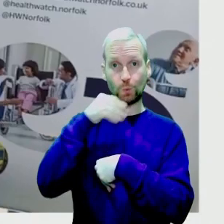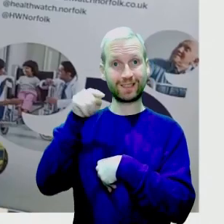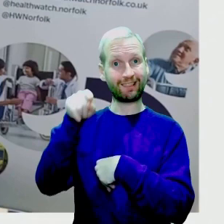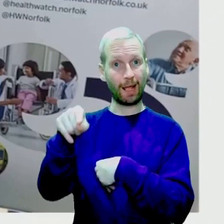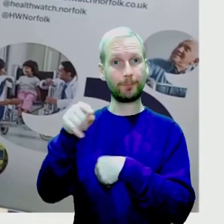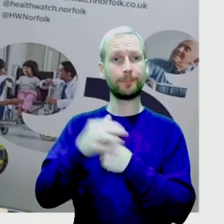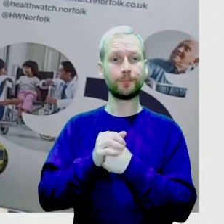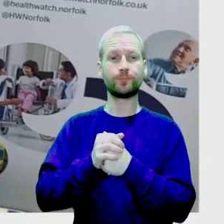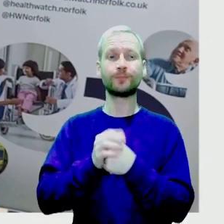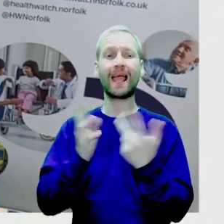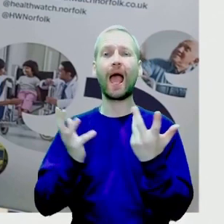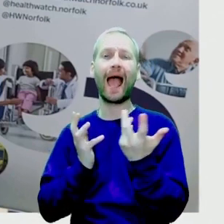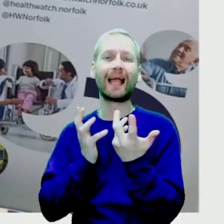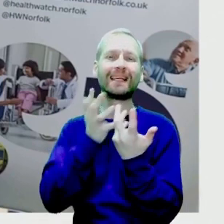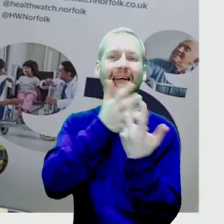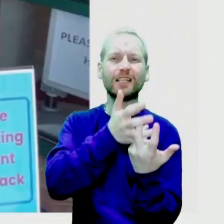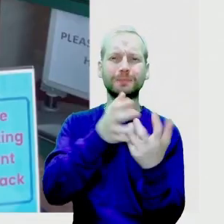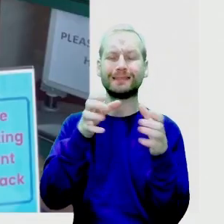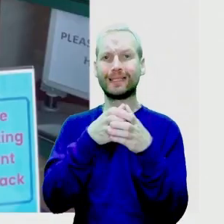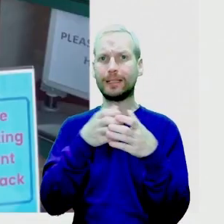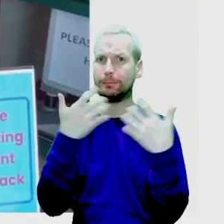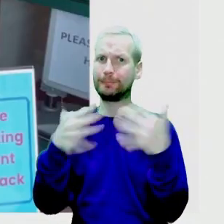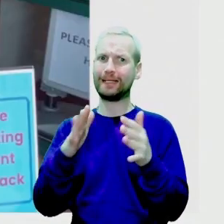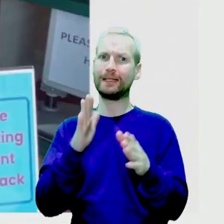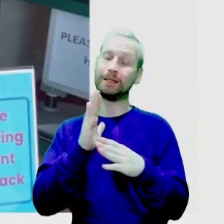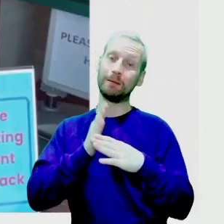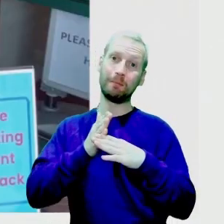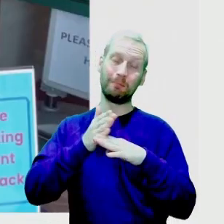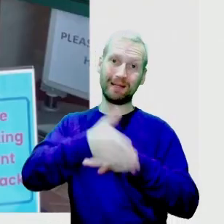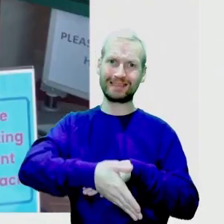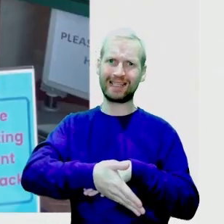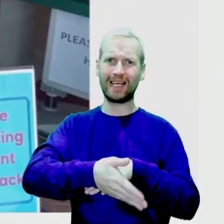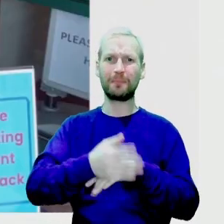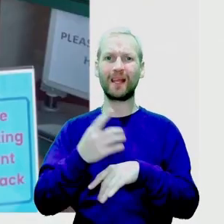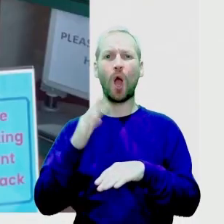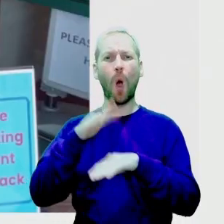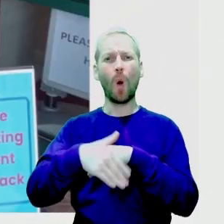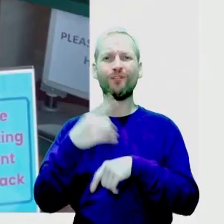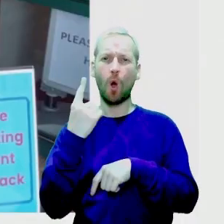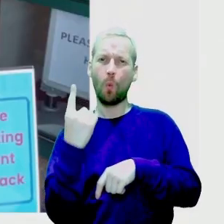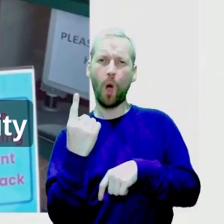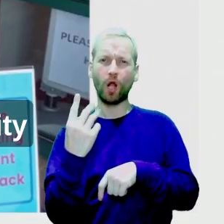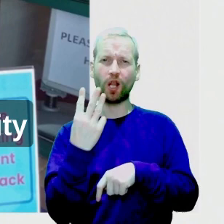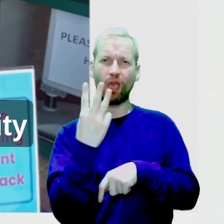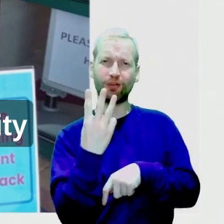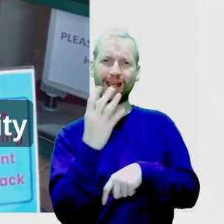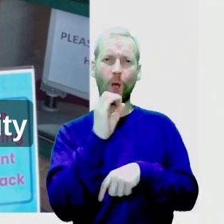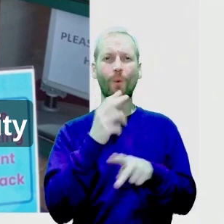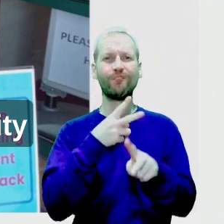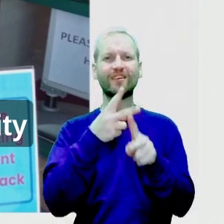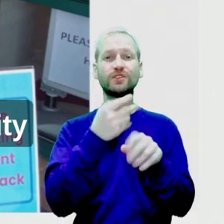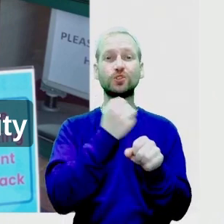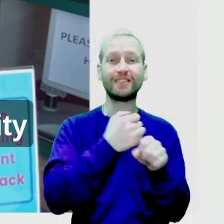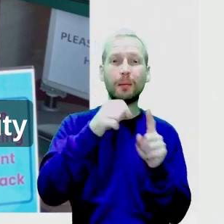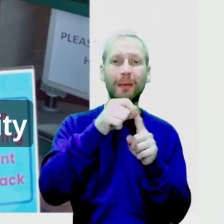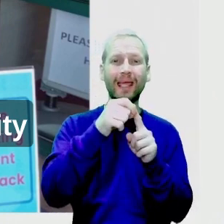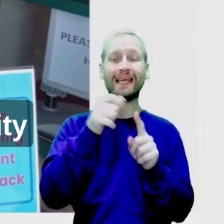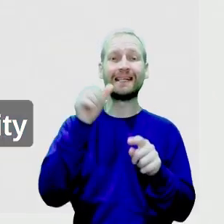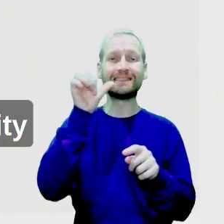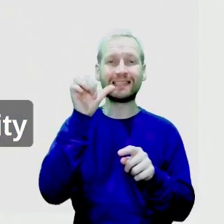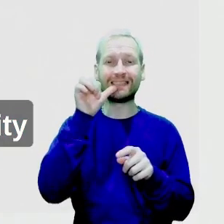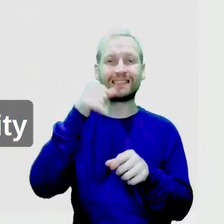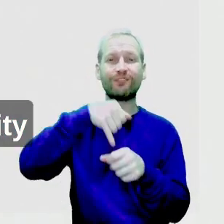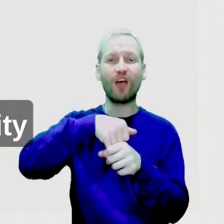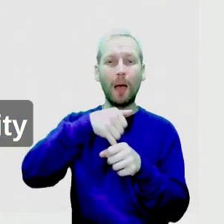Our engagement team have been very busy. They've carried out at least 130 visits to GPs, dentists,